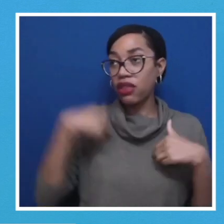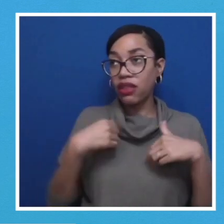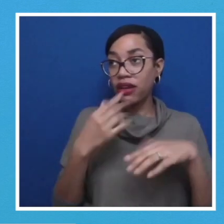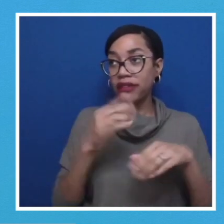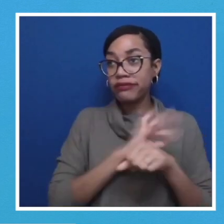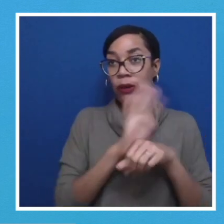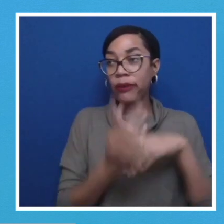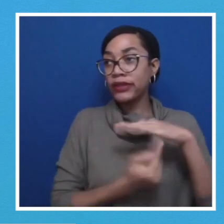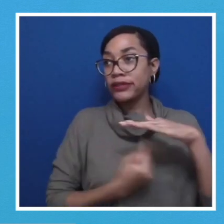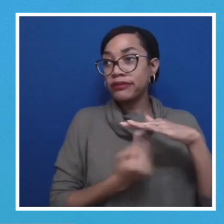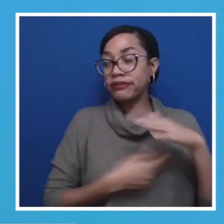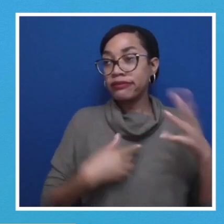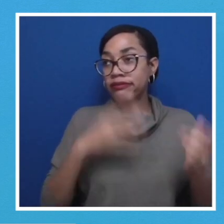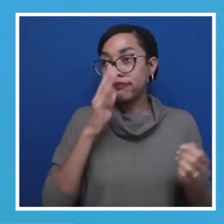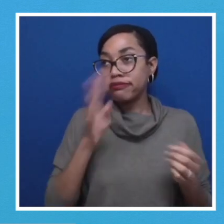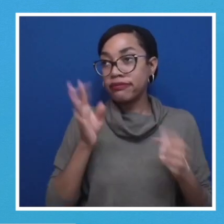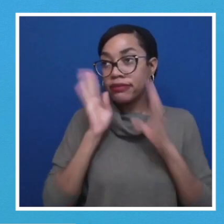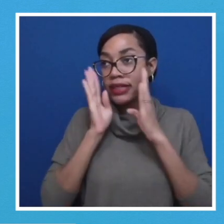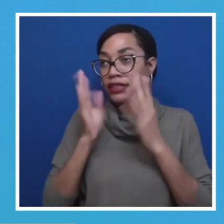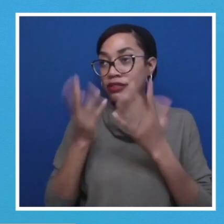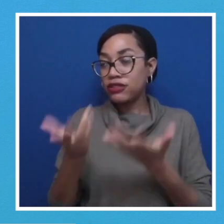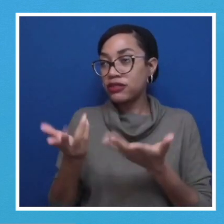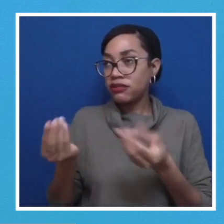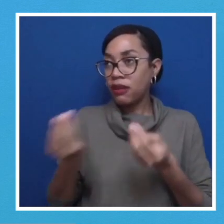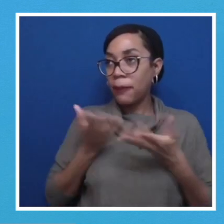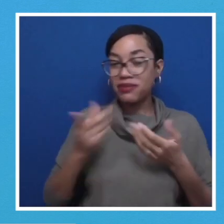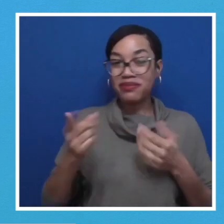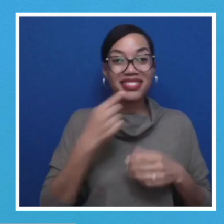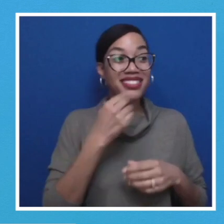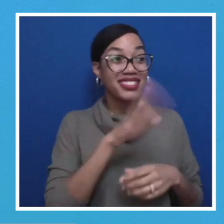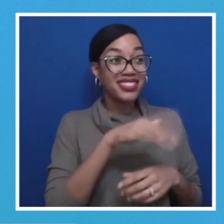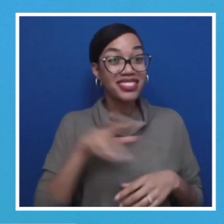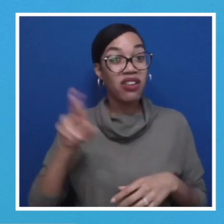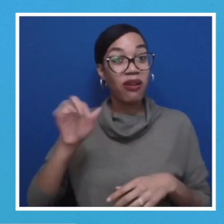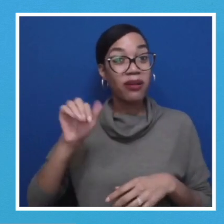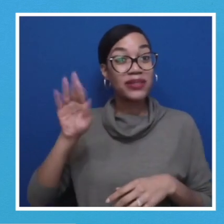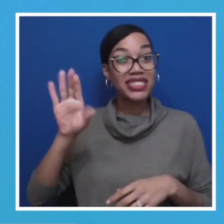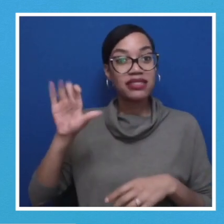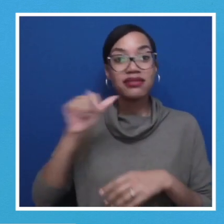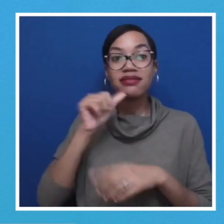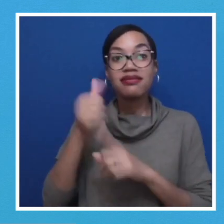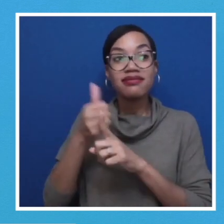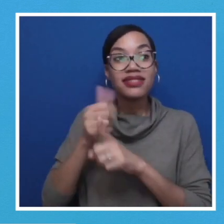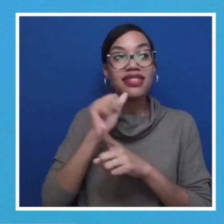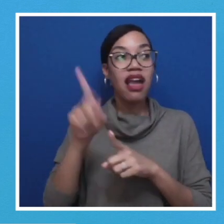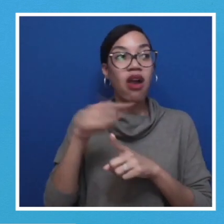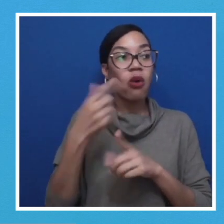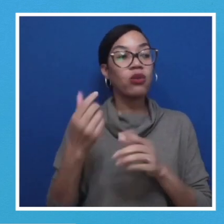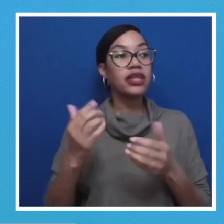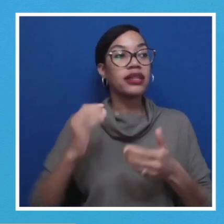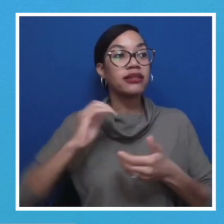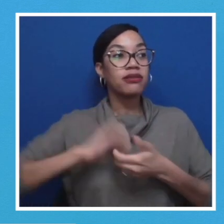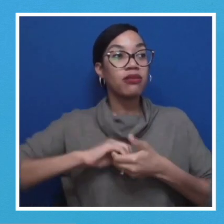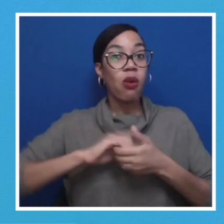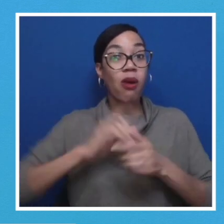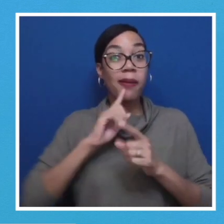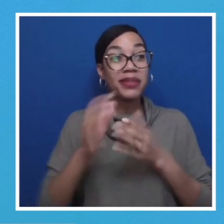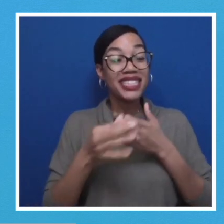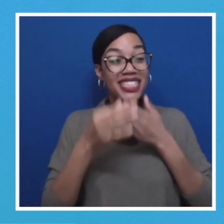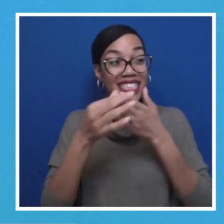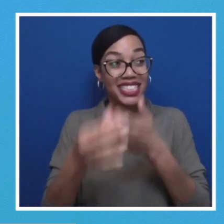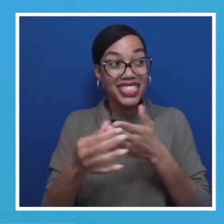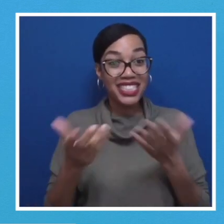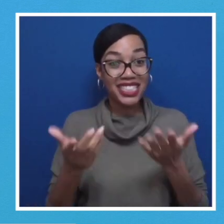that this time RBC isn't just a bit player; they're the lead financier. So our bank, an